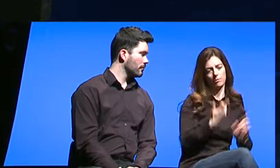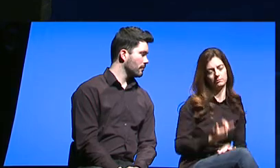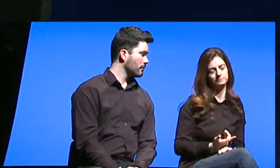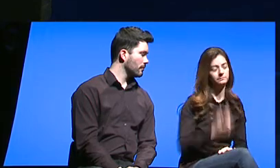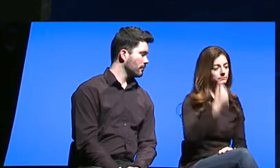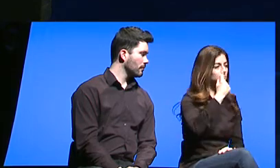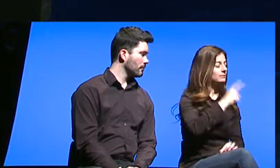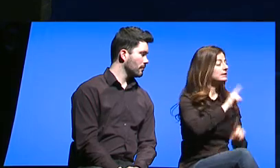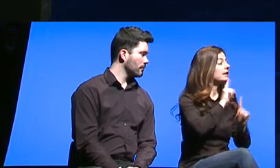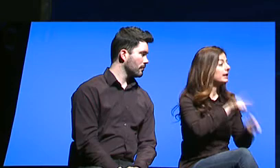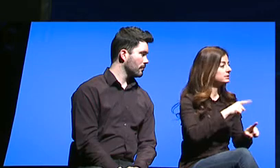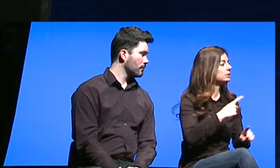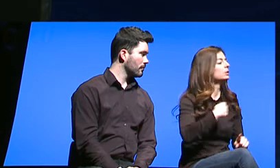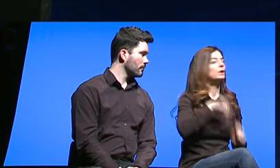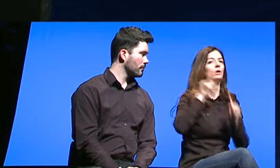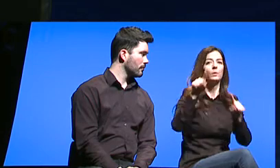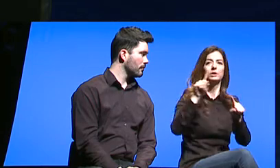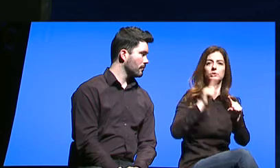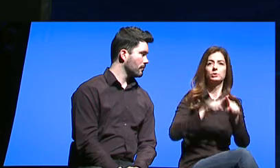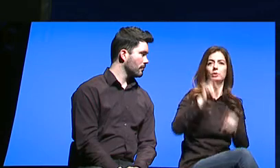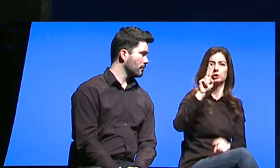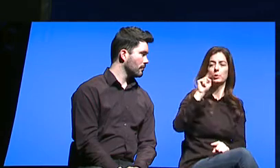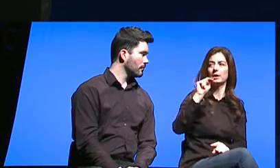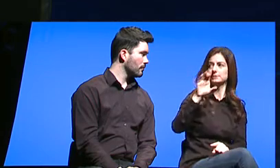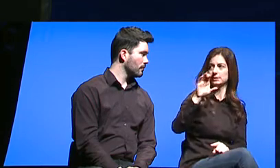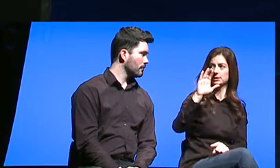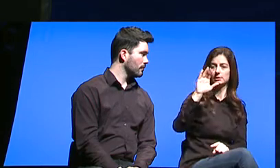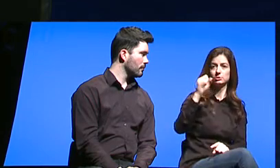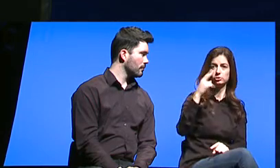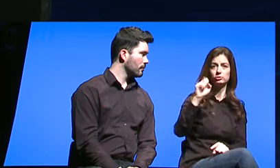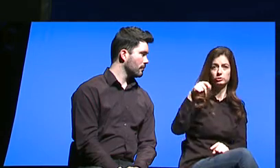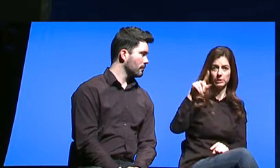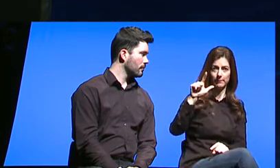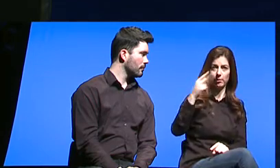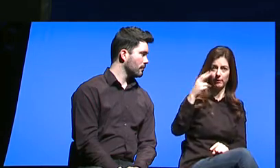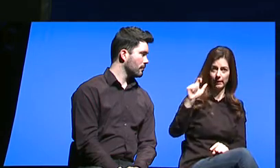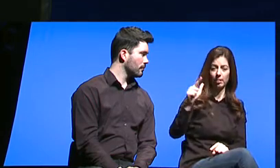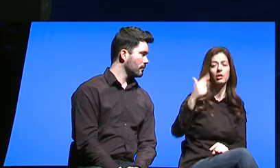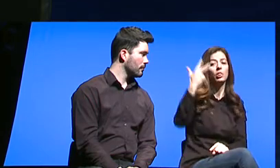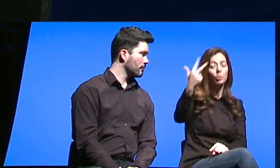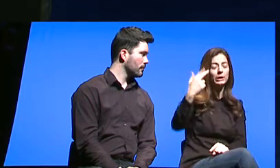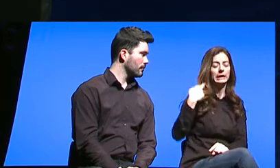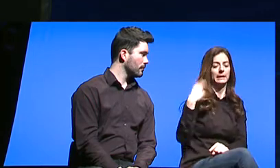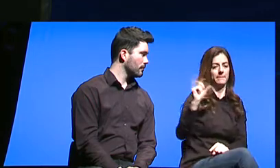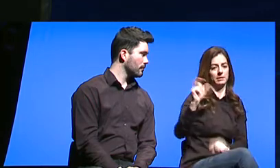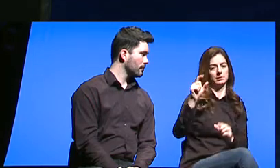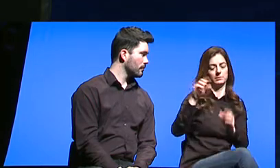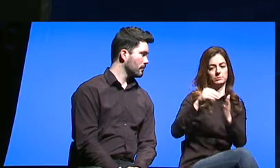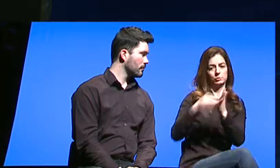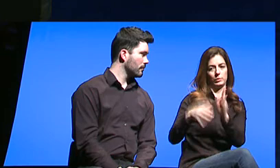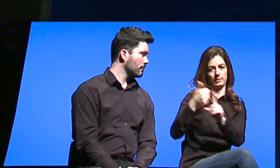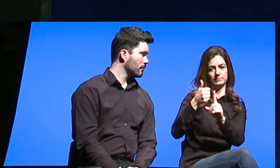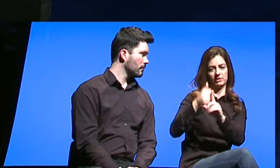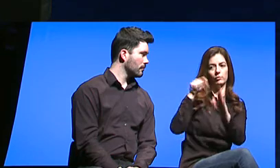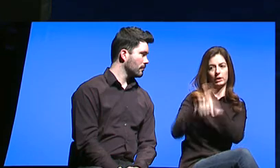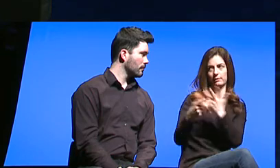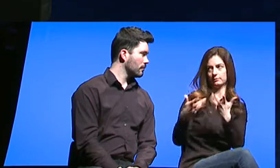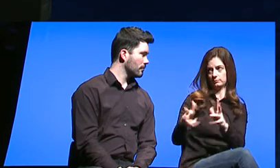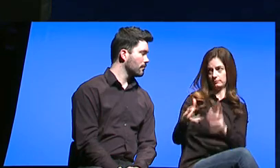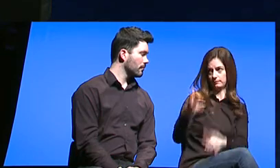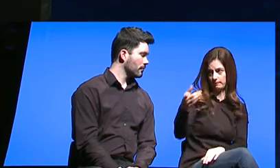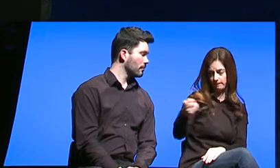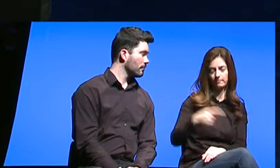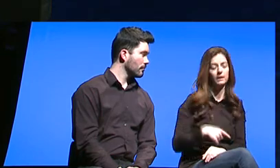to UNC Chapel Hill, where three Muslim students were murdered for being Muslim. We've done this show over